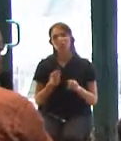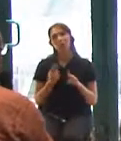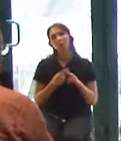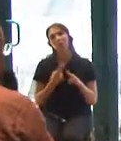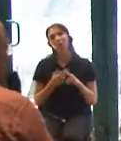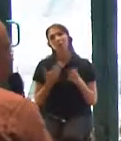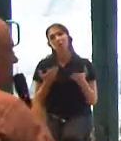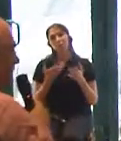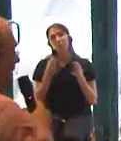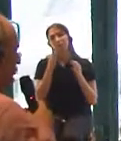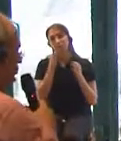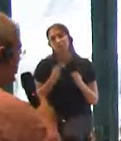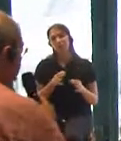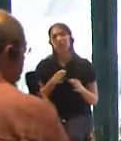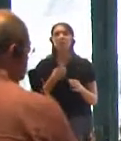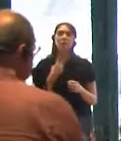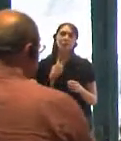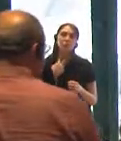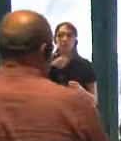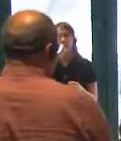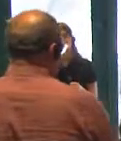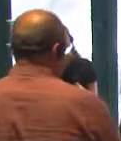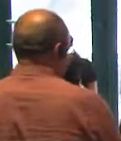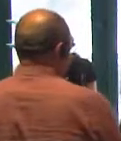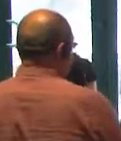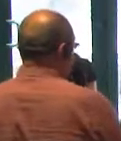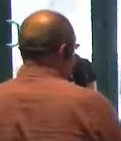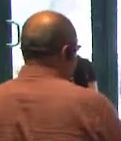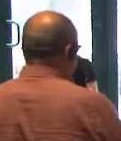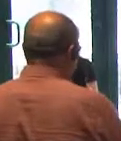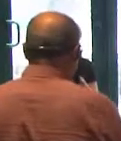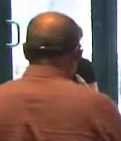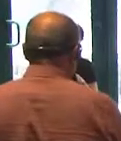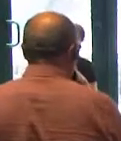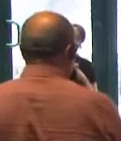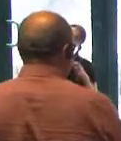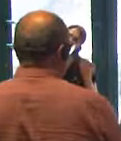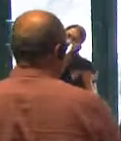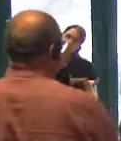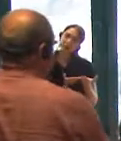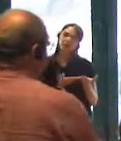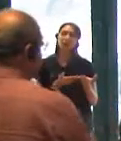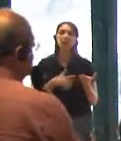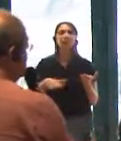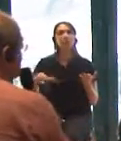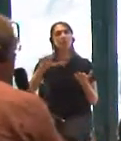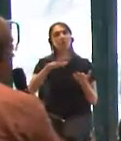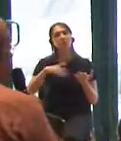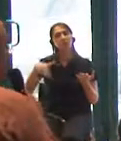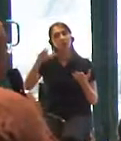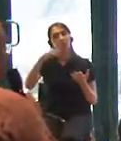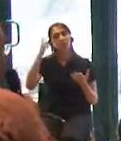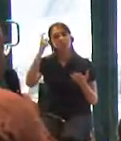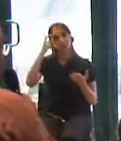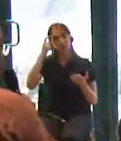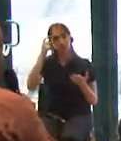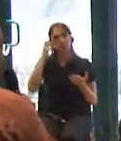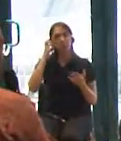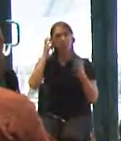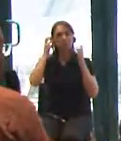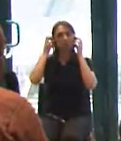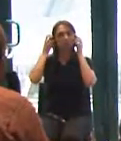also led to populist oppressive regimes we see the examples in russia turkey hungary